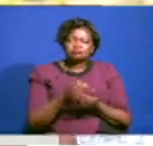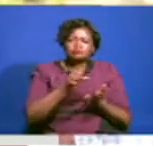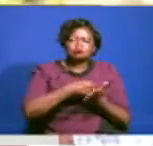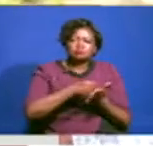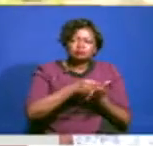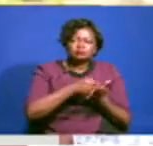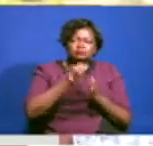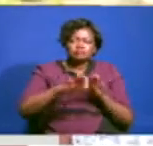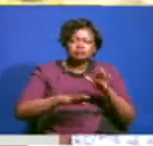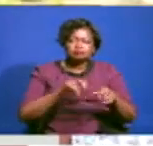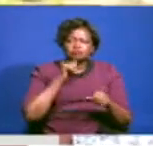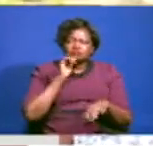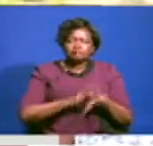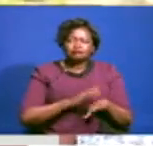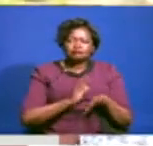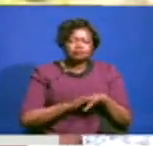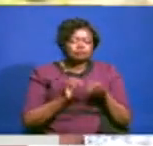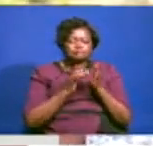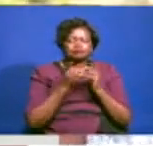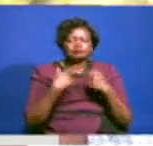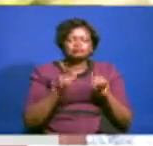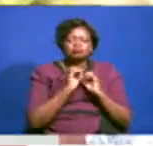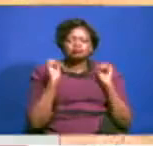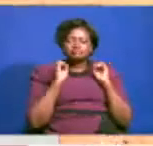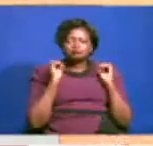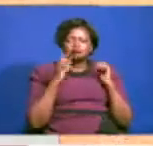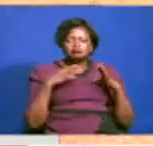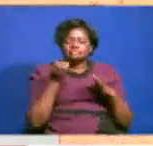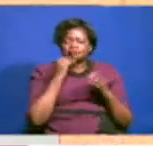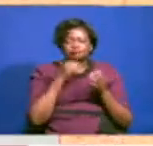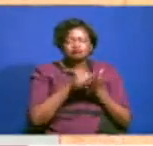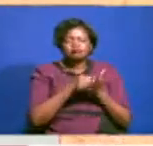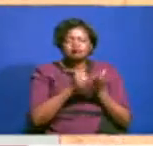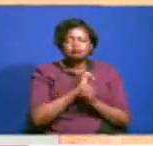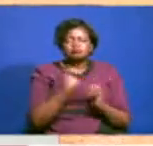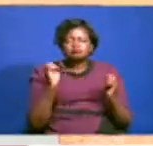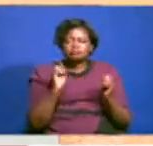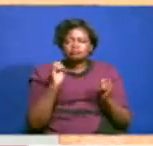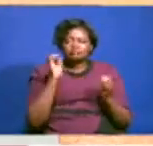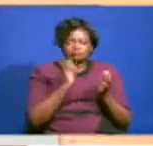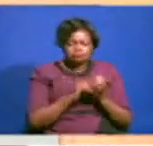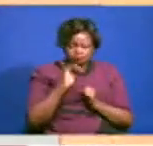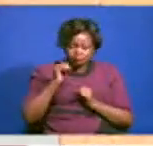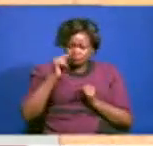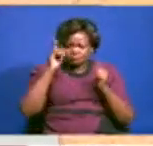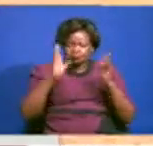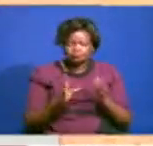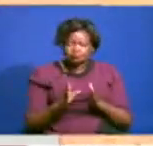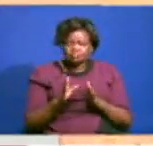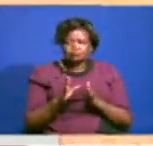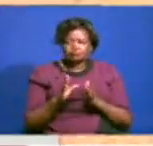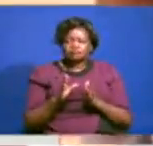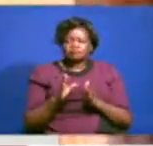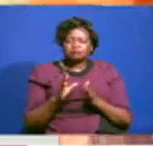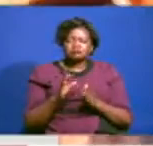asichakatwa, Biblia iruhusu watu wakule. This even as Machakos County Director of Veterinary Services, Dr.